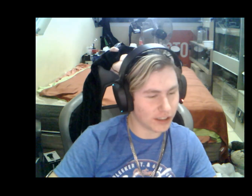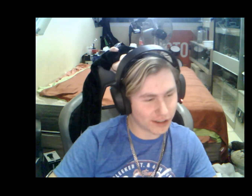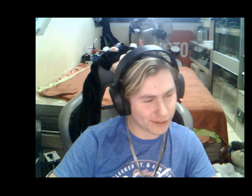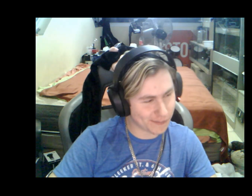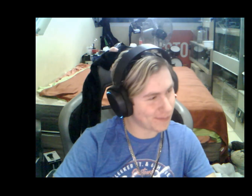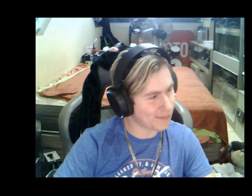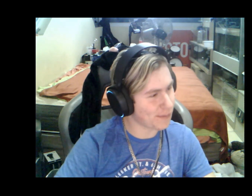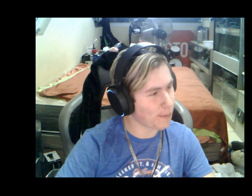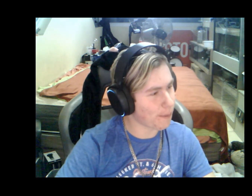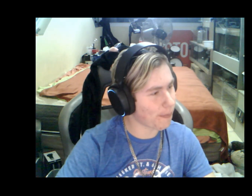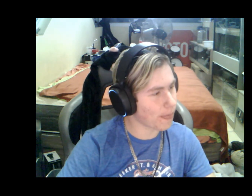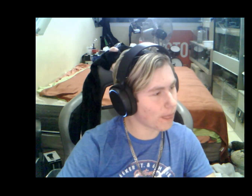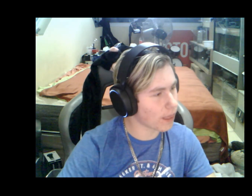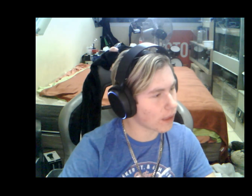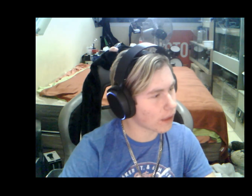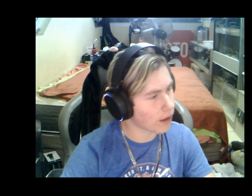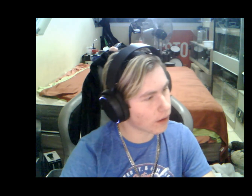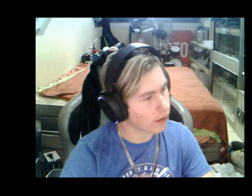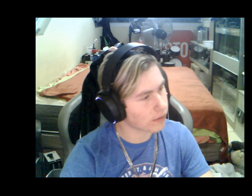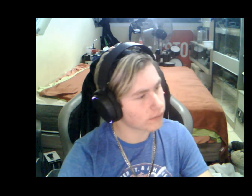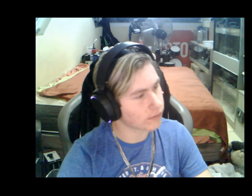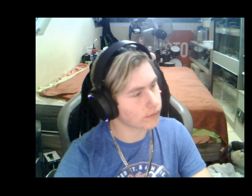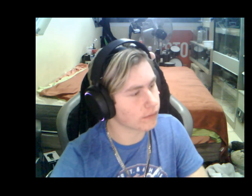you know.